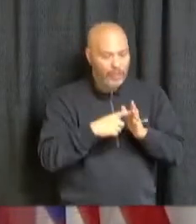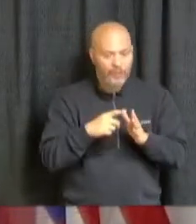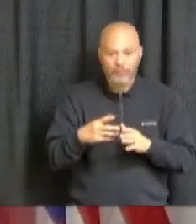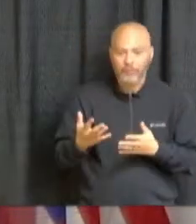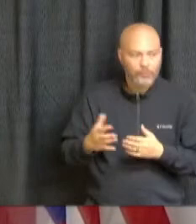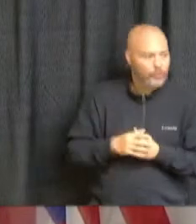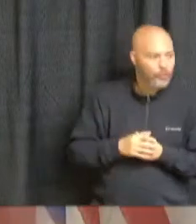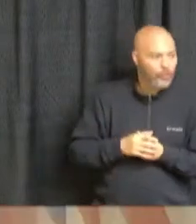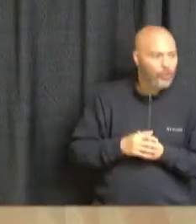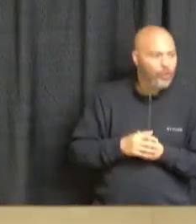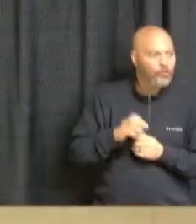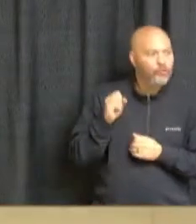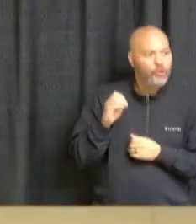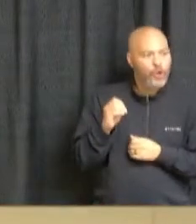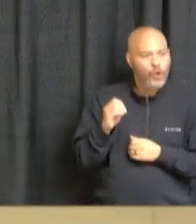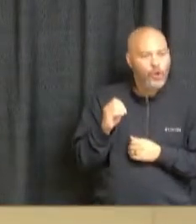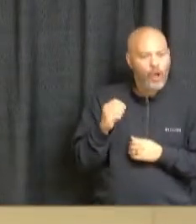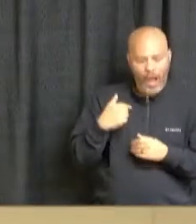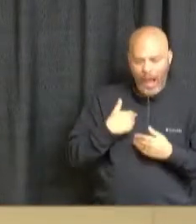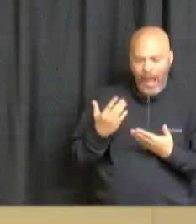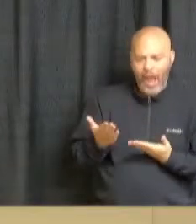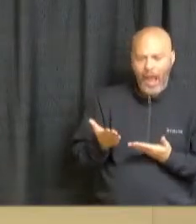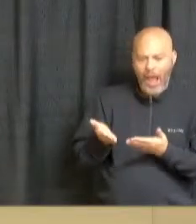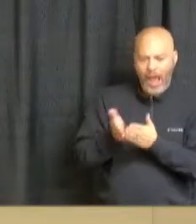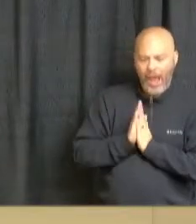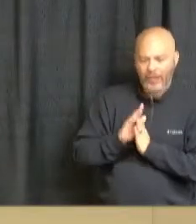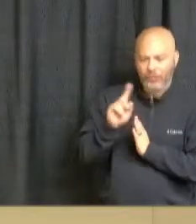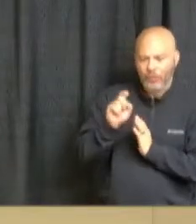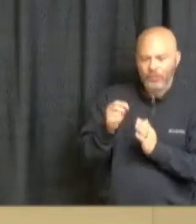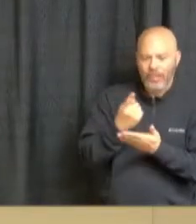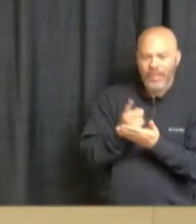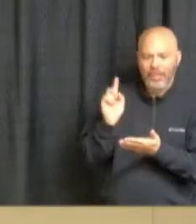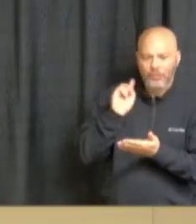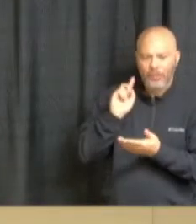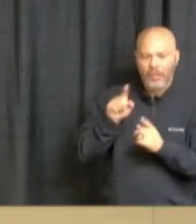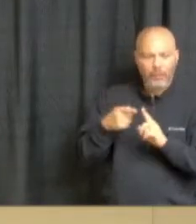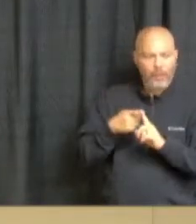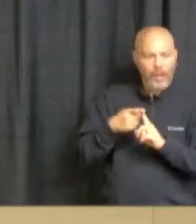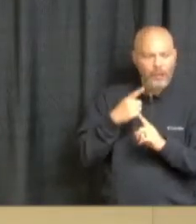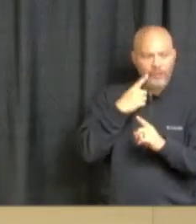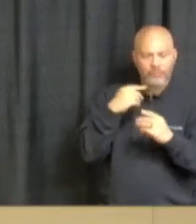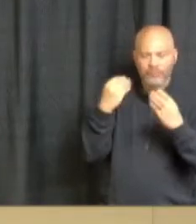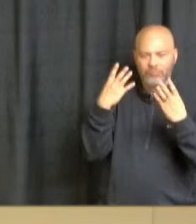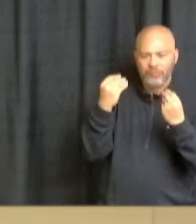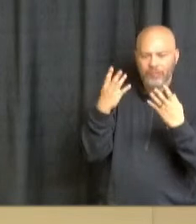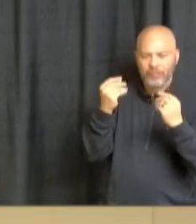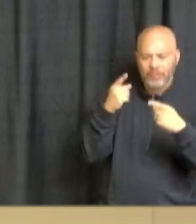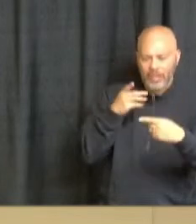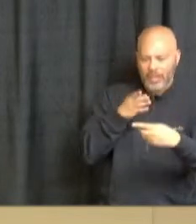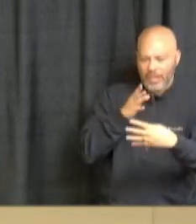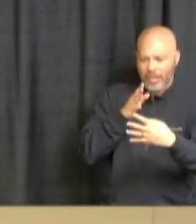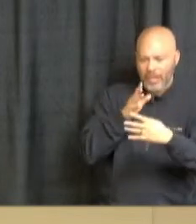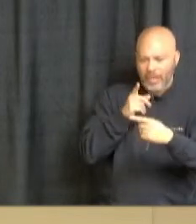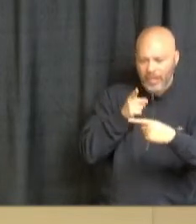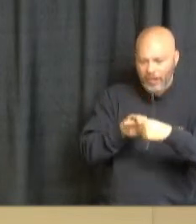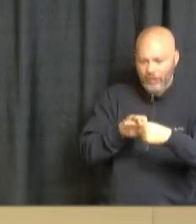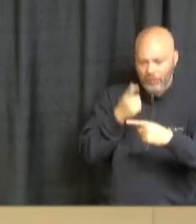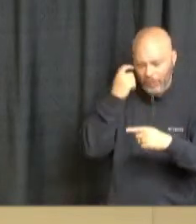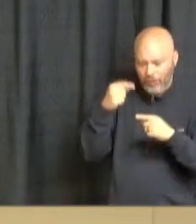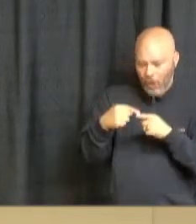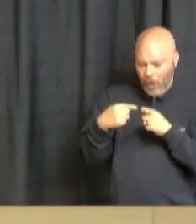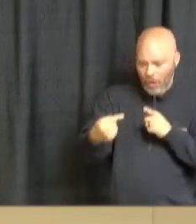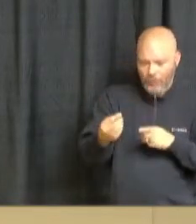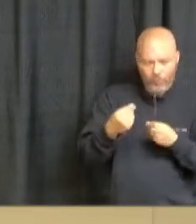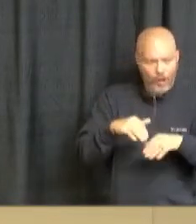here. So I was the one that brought up the question last week about the signalized intersection because, of course, across the street